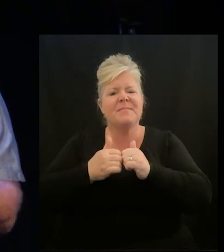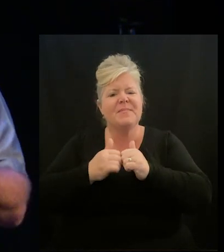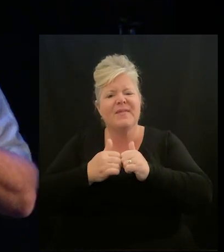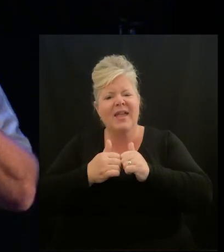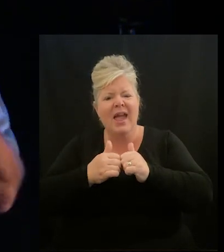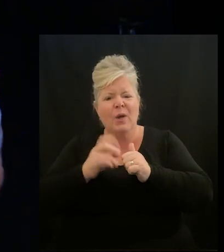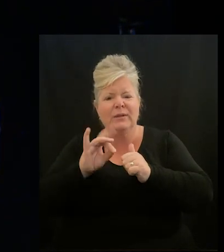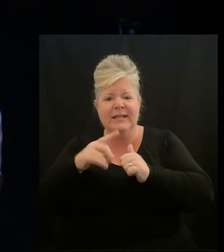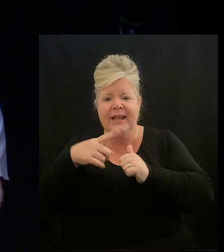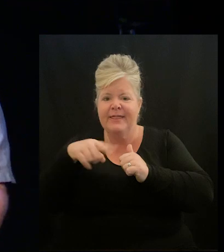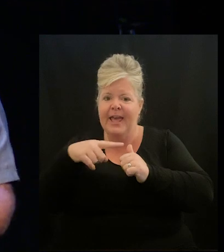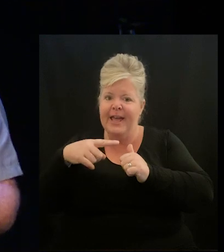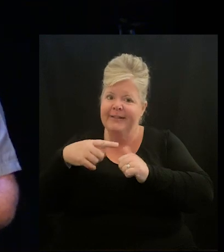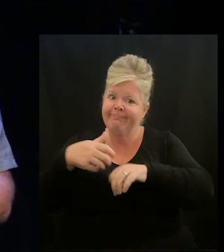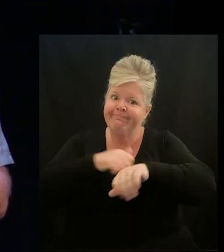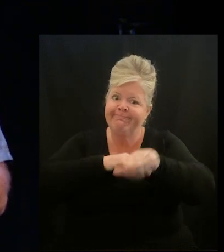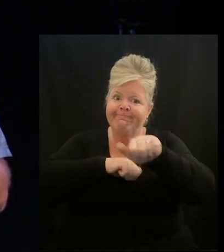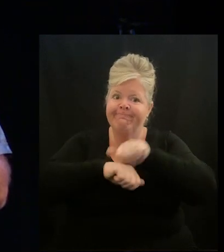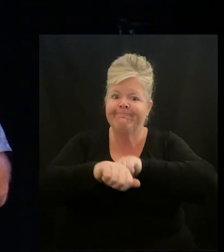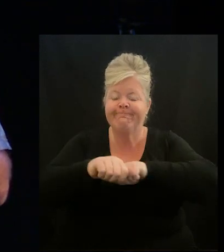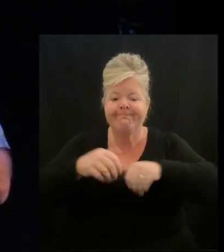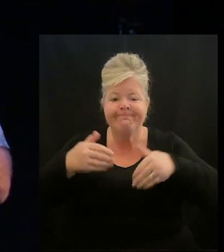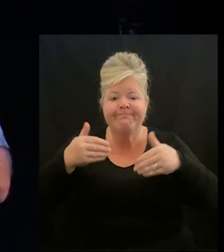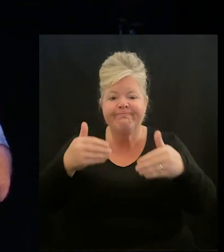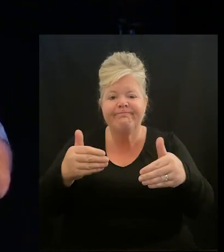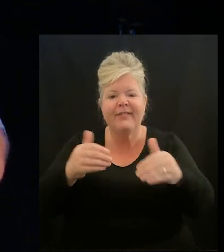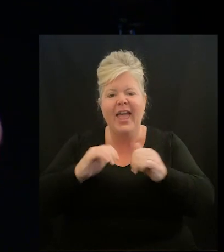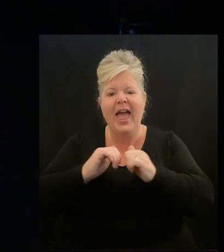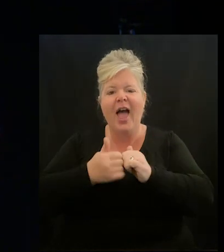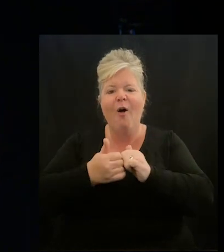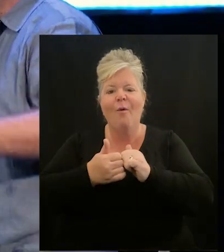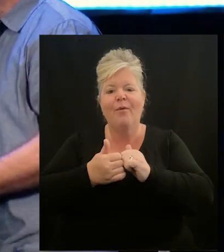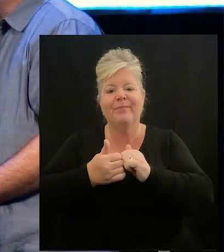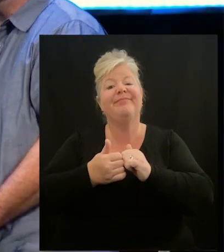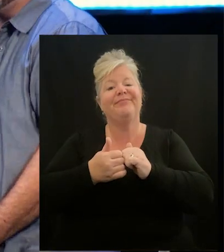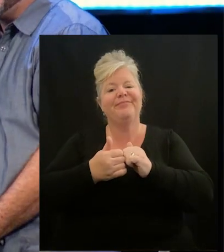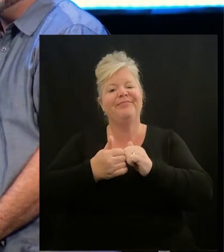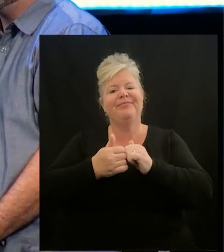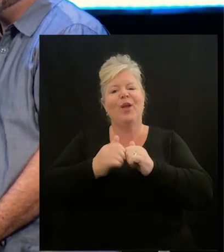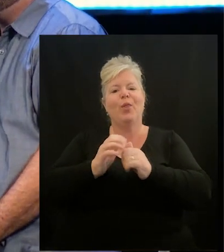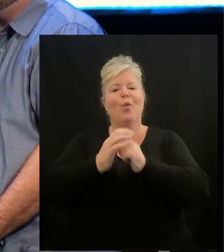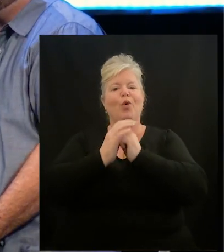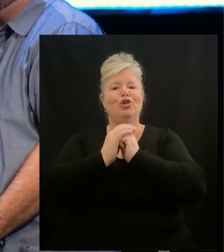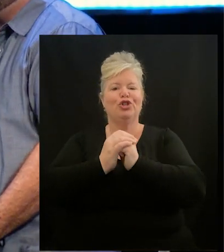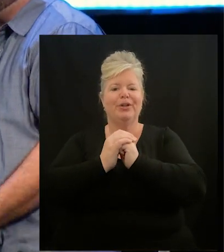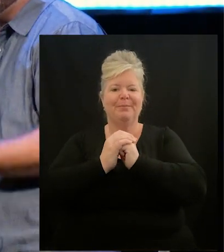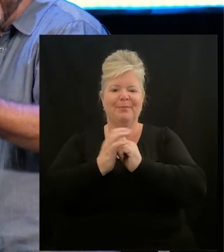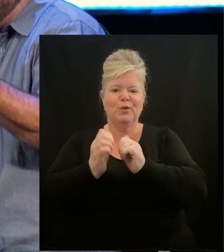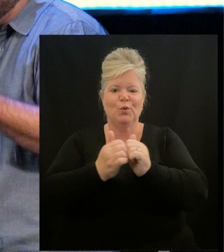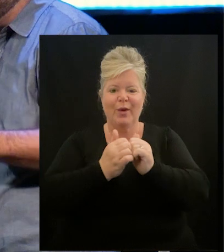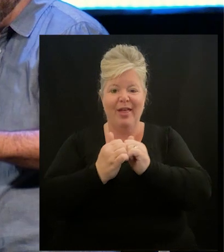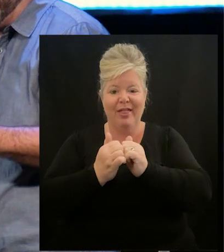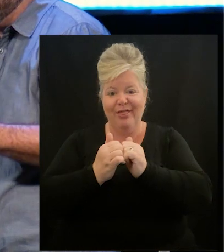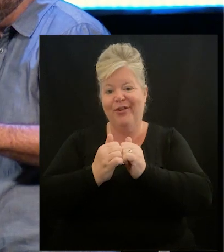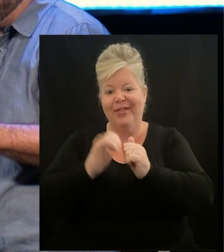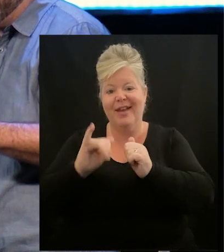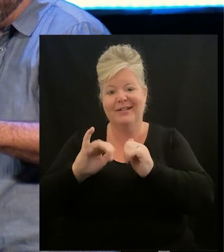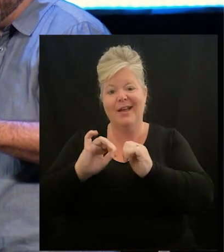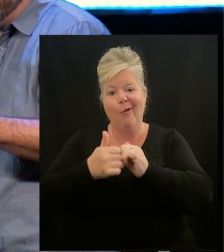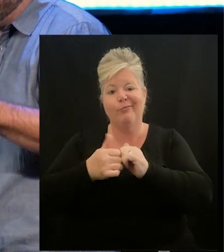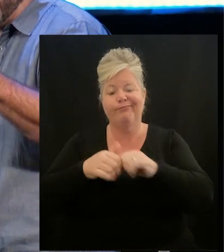over and letting God bear the load. It was also the worship of God that came into